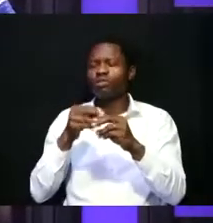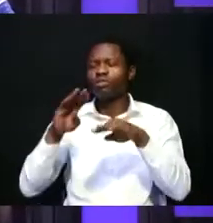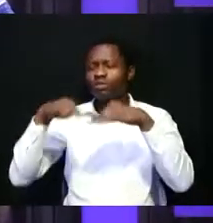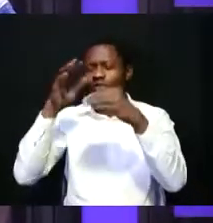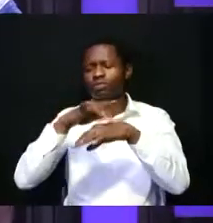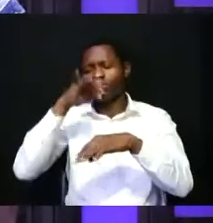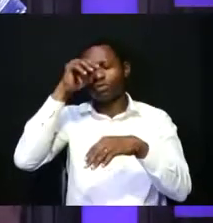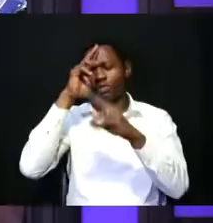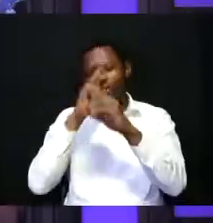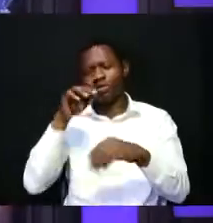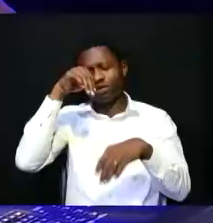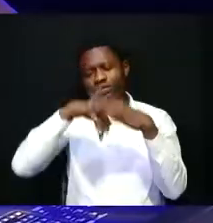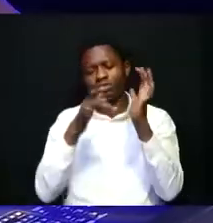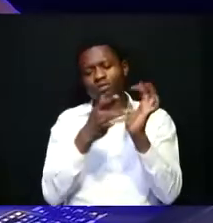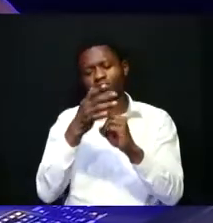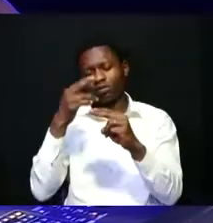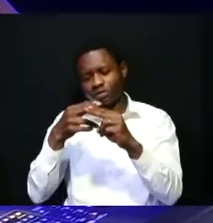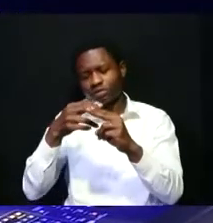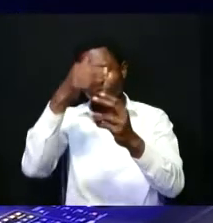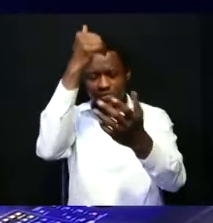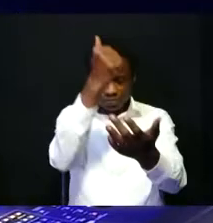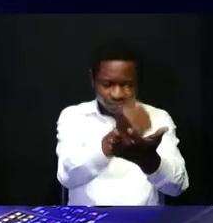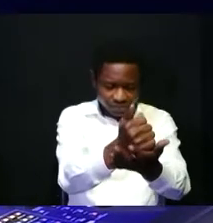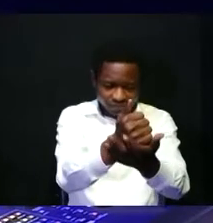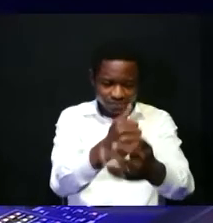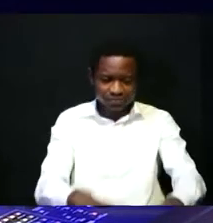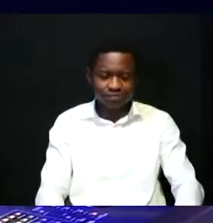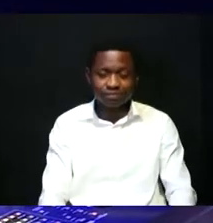all of the honor in Jesus' name. Amen. Amen.